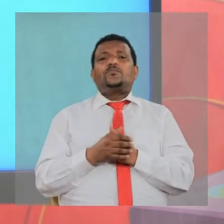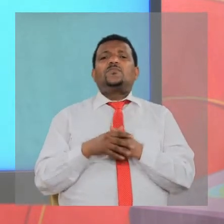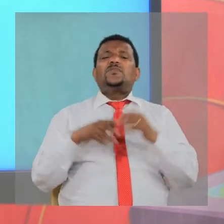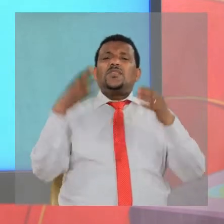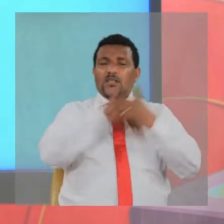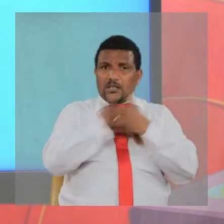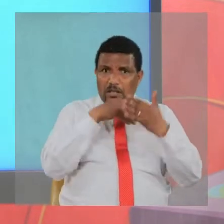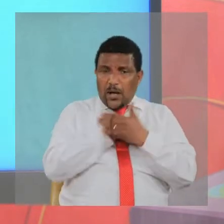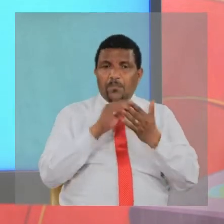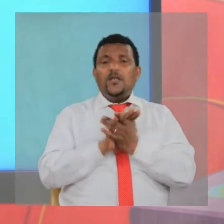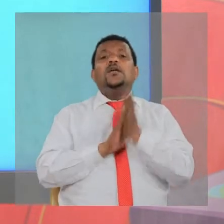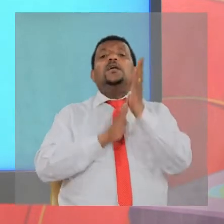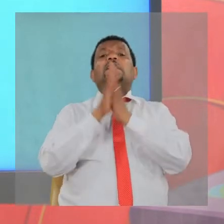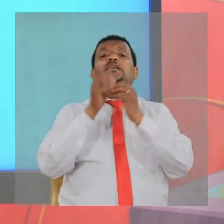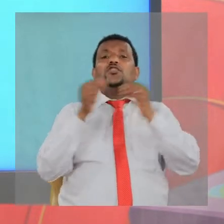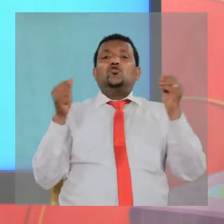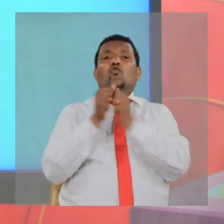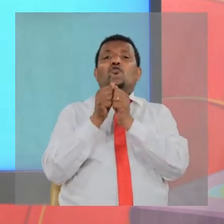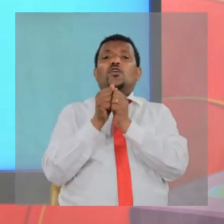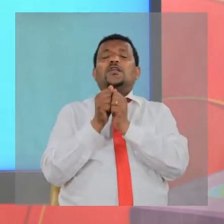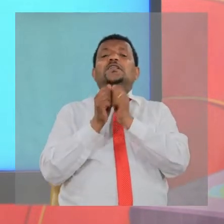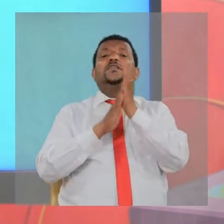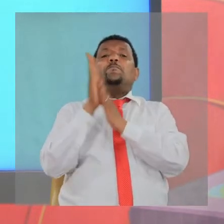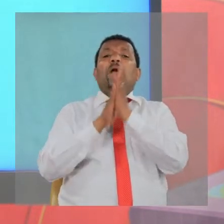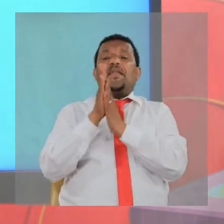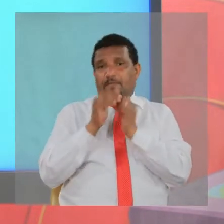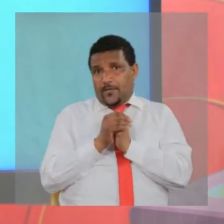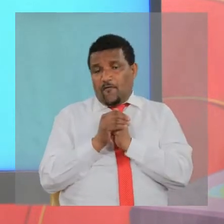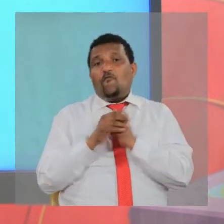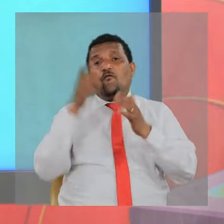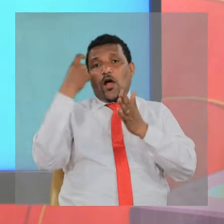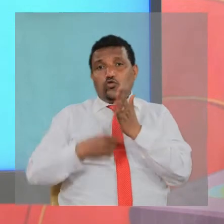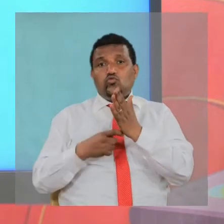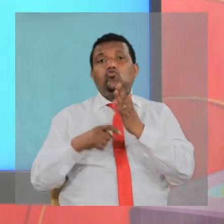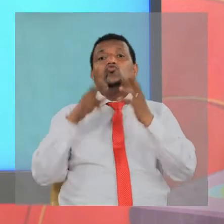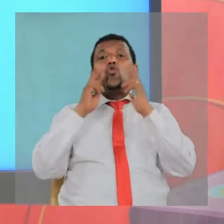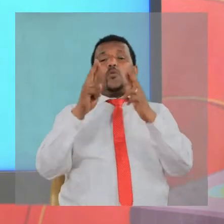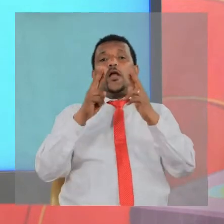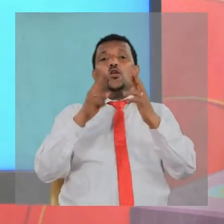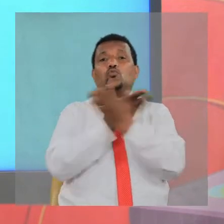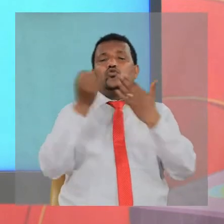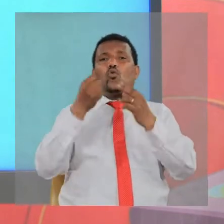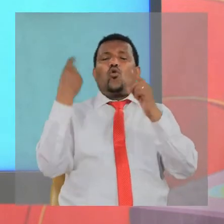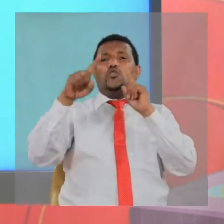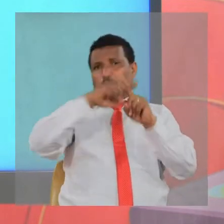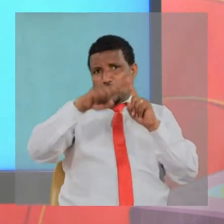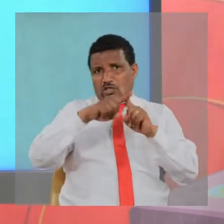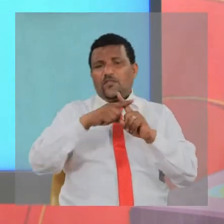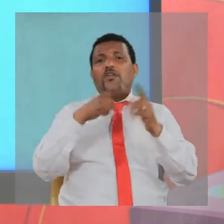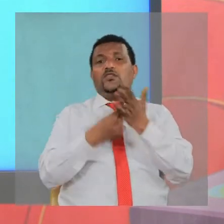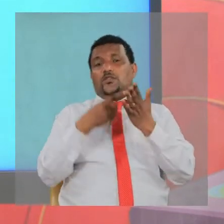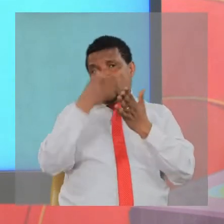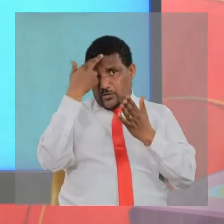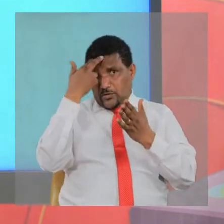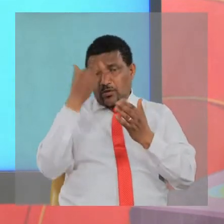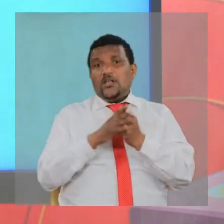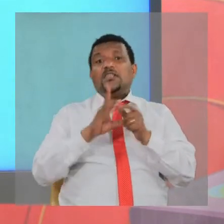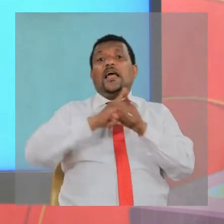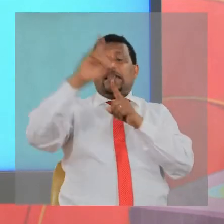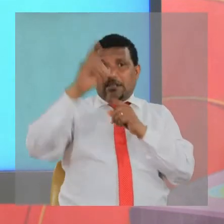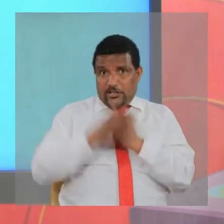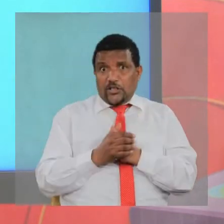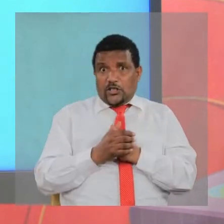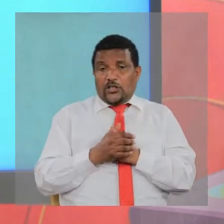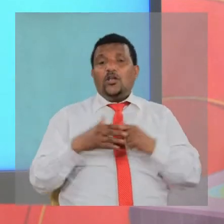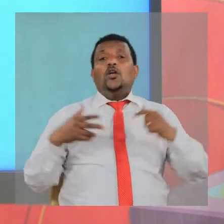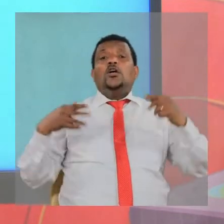The income elasticity of demand value for normal goods is always positive. This is due to the direct relationship